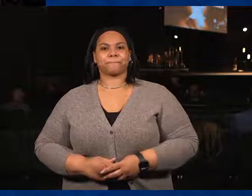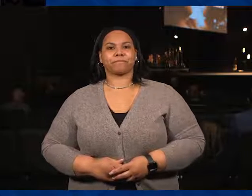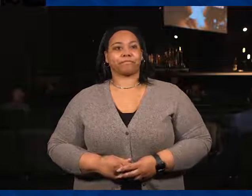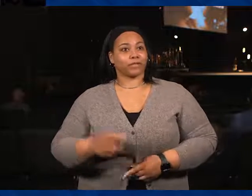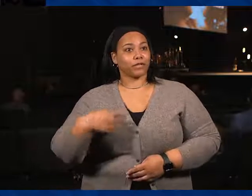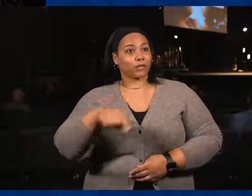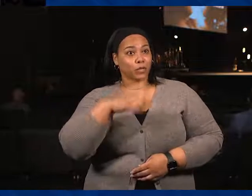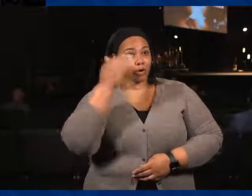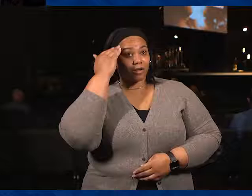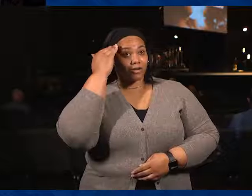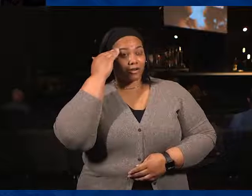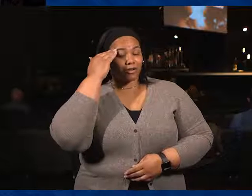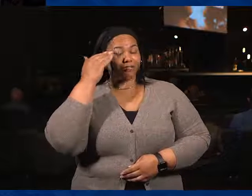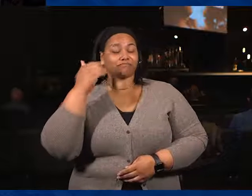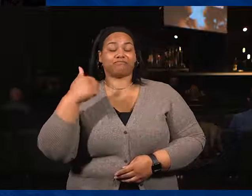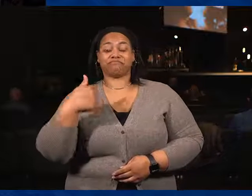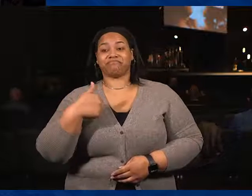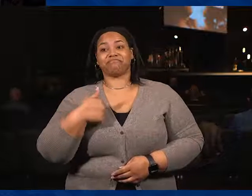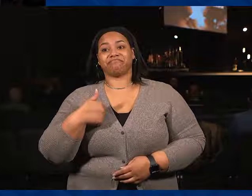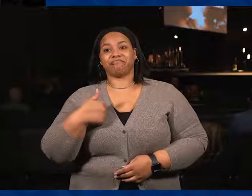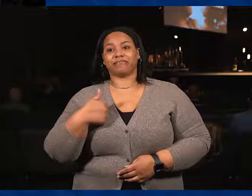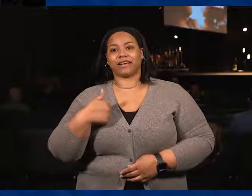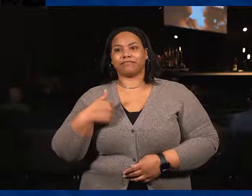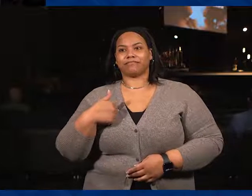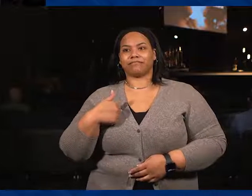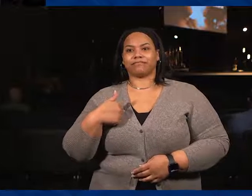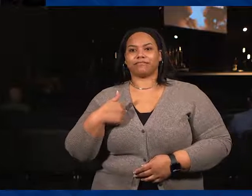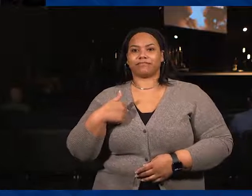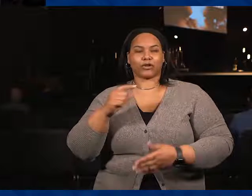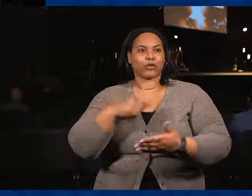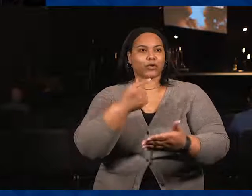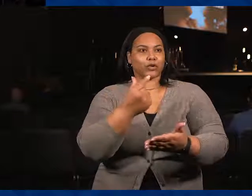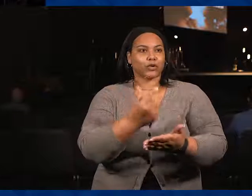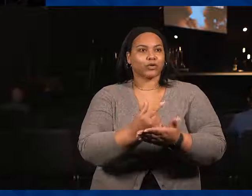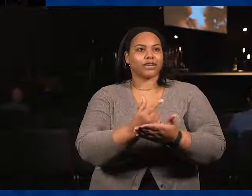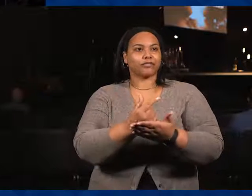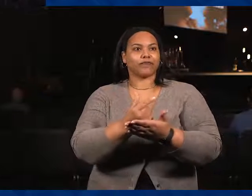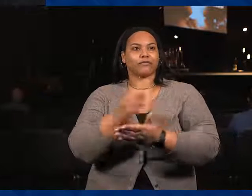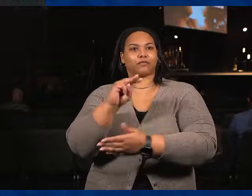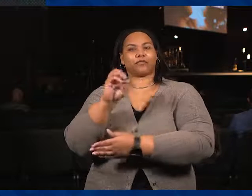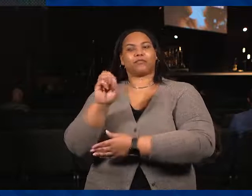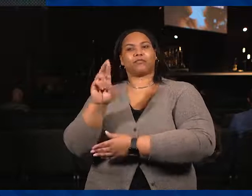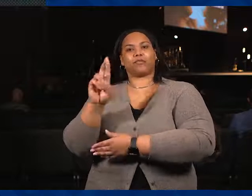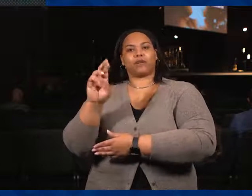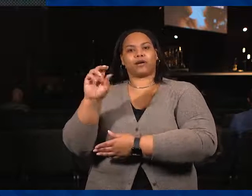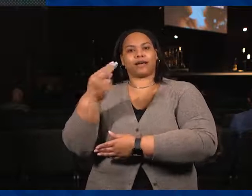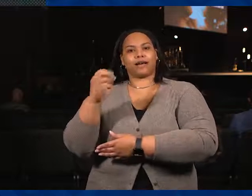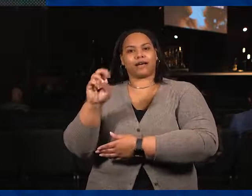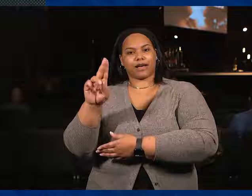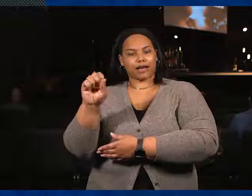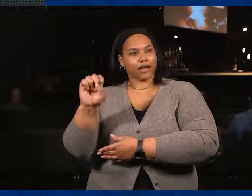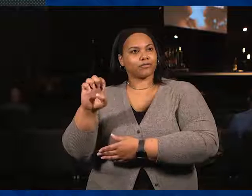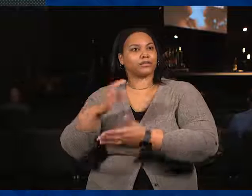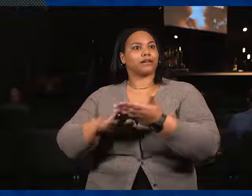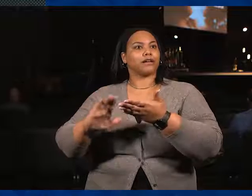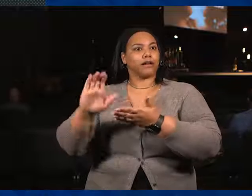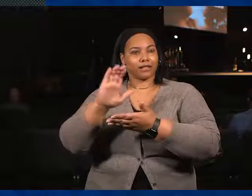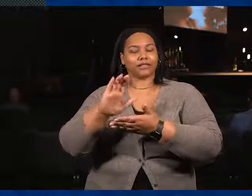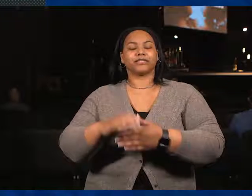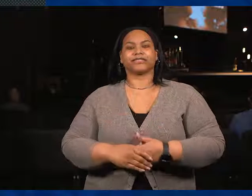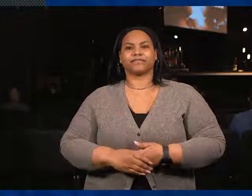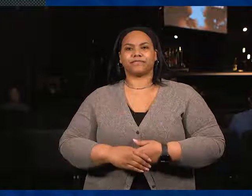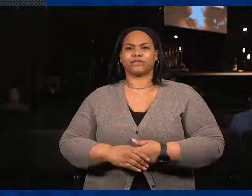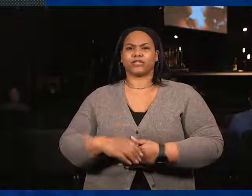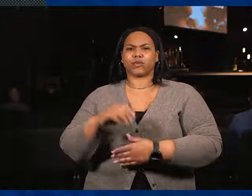As many of you all know, I've had the privilege to attend and graduate from Morehouse College. Morehouse is